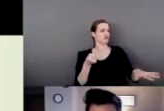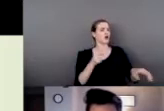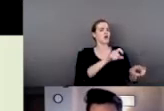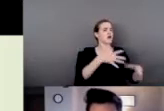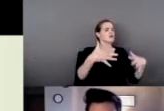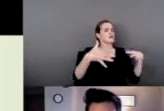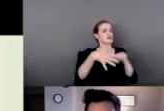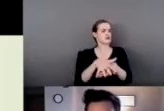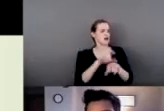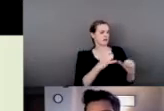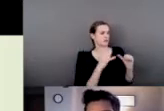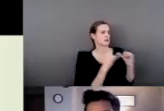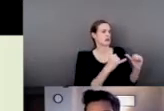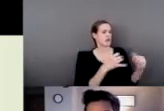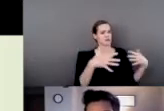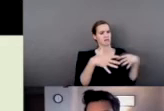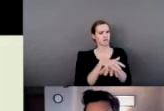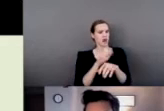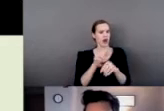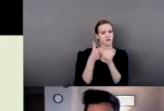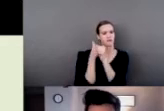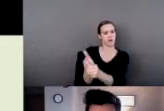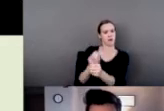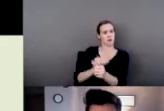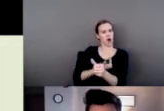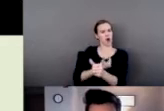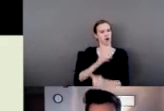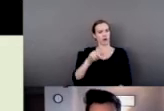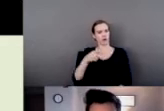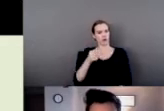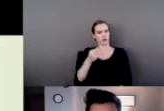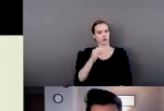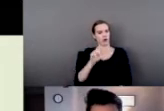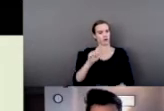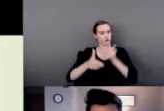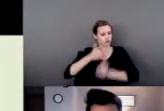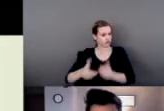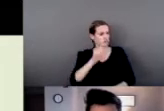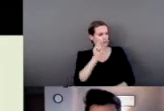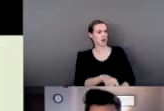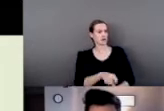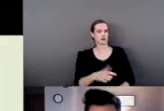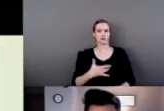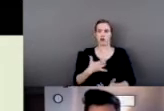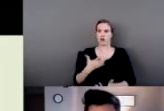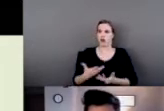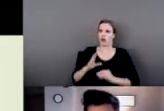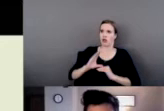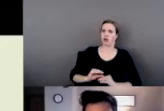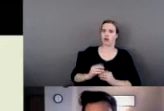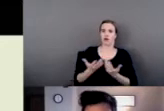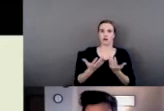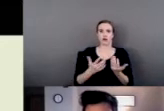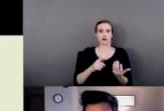to the patriarchal roles and the ways of the Western culture. And, you know, removing,